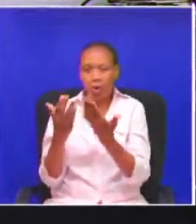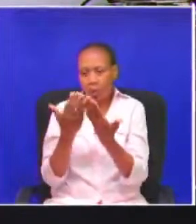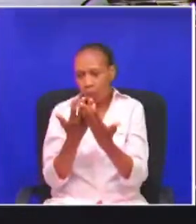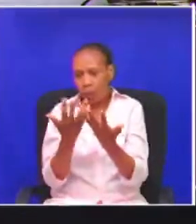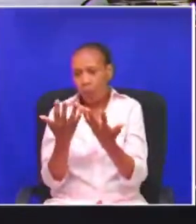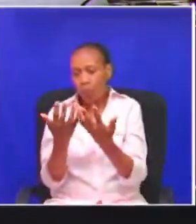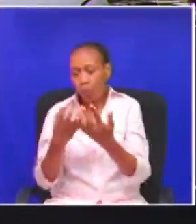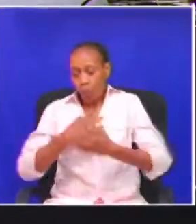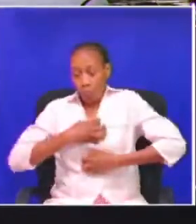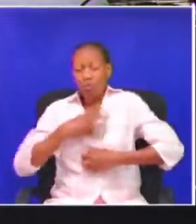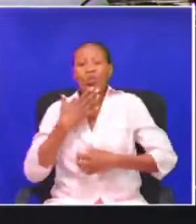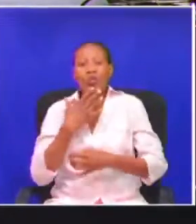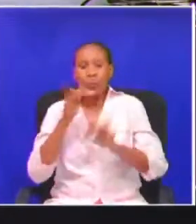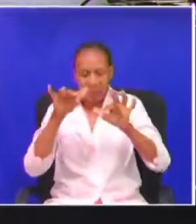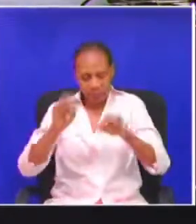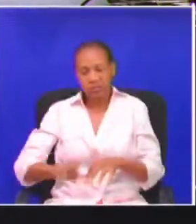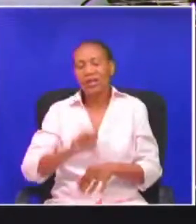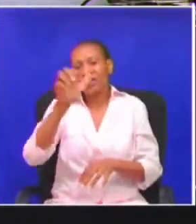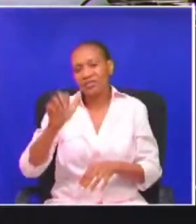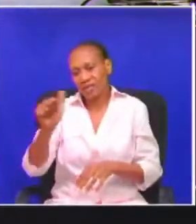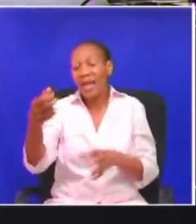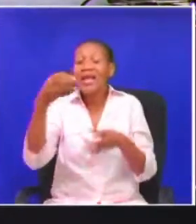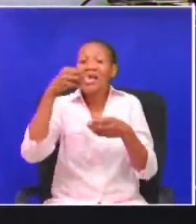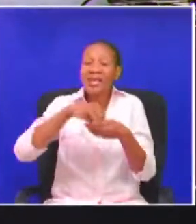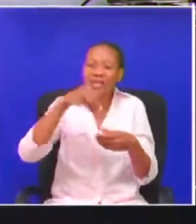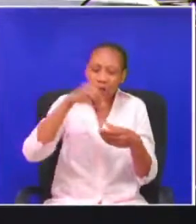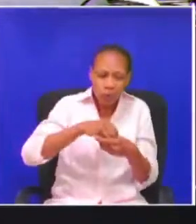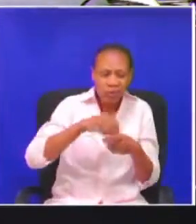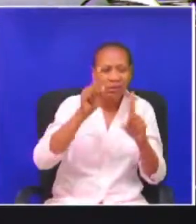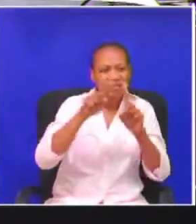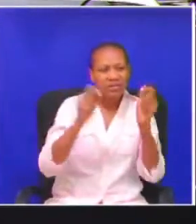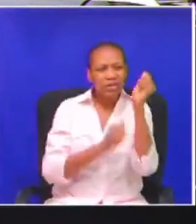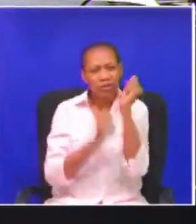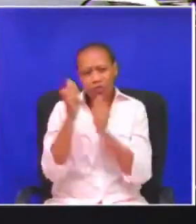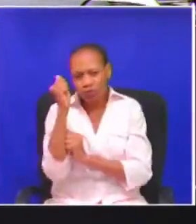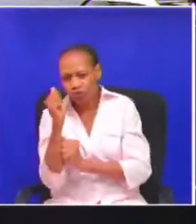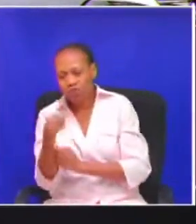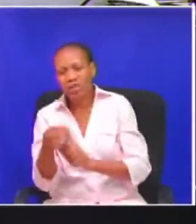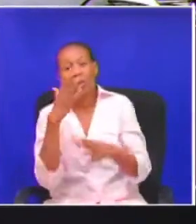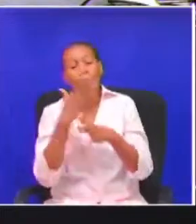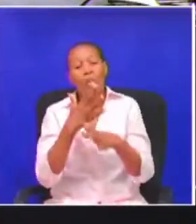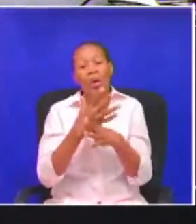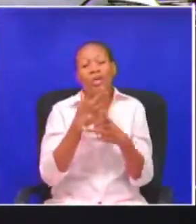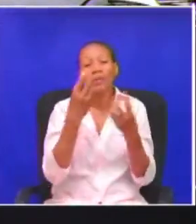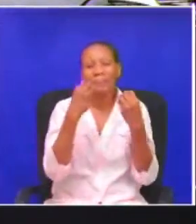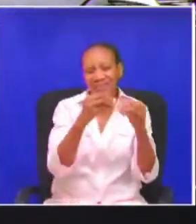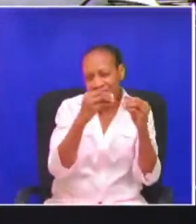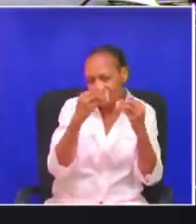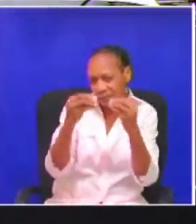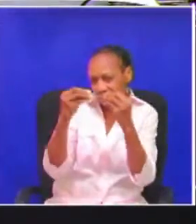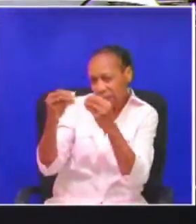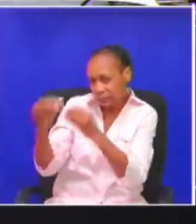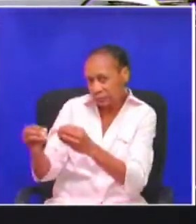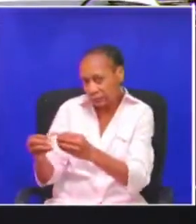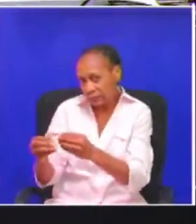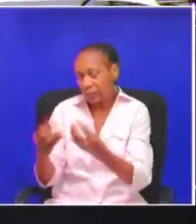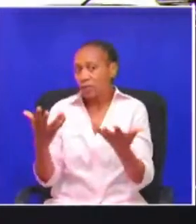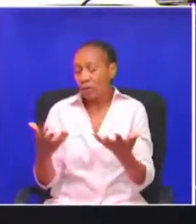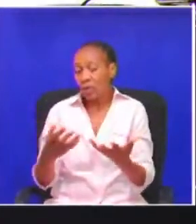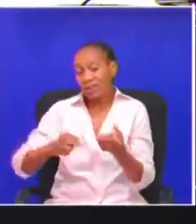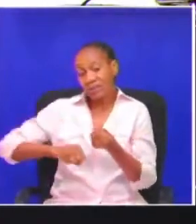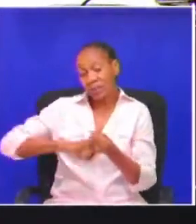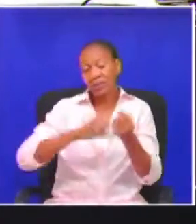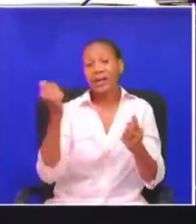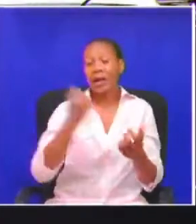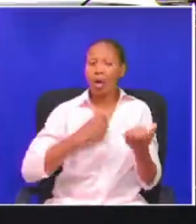Africa, including the various entities that operate businesses to drive our economy